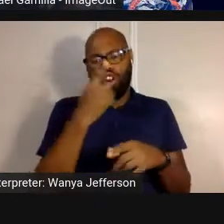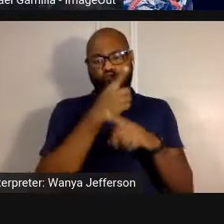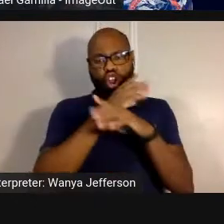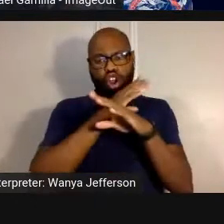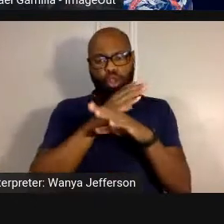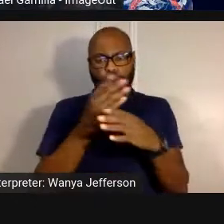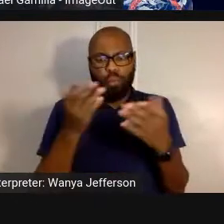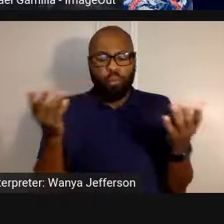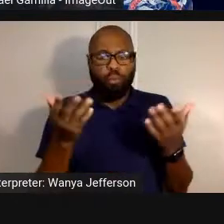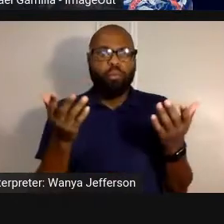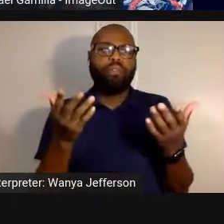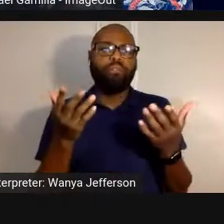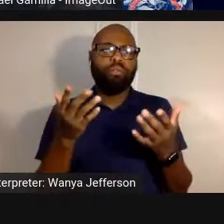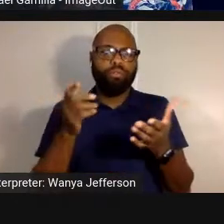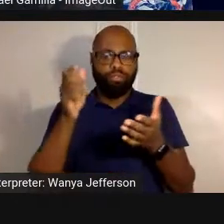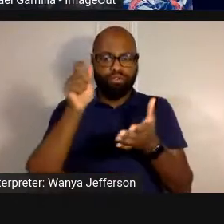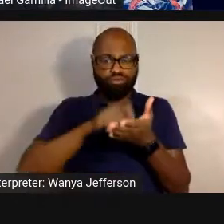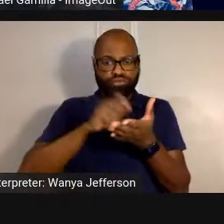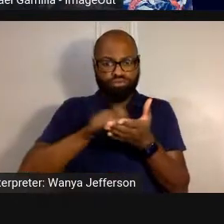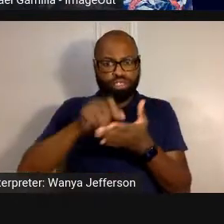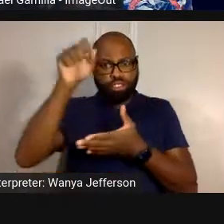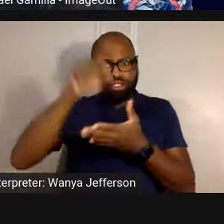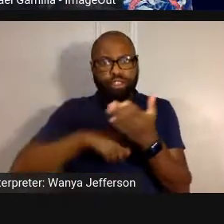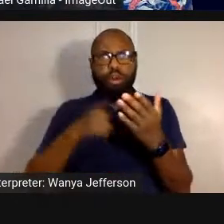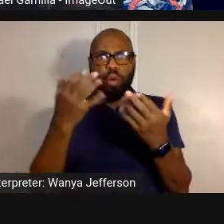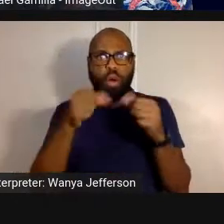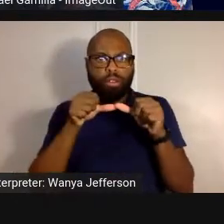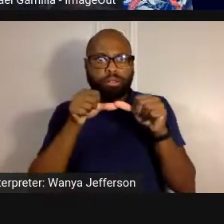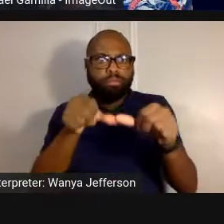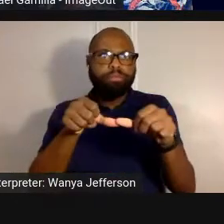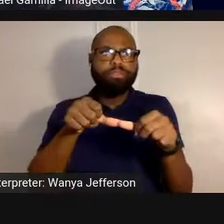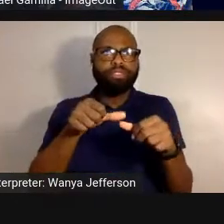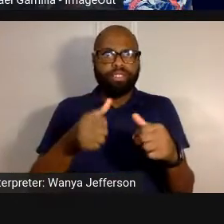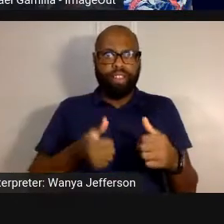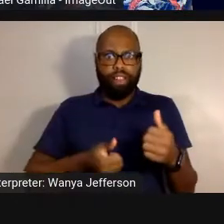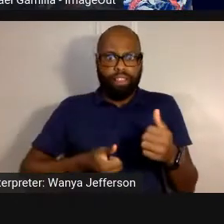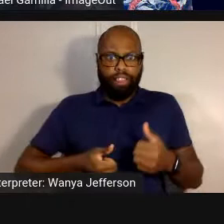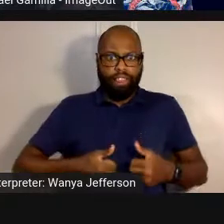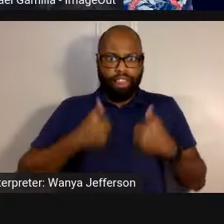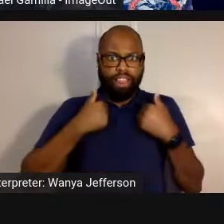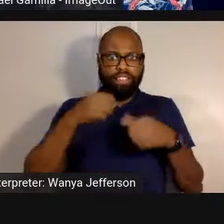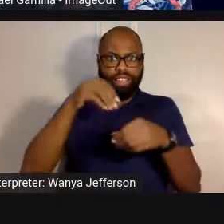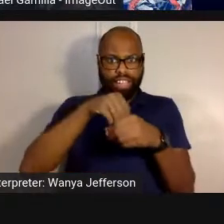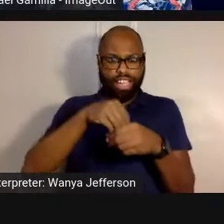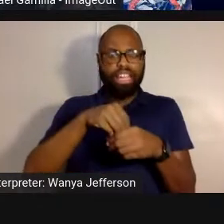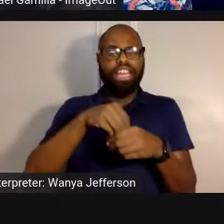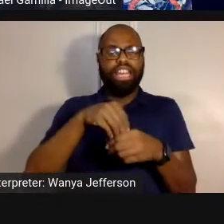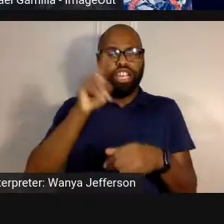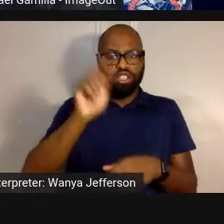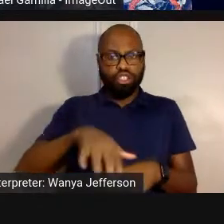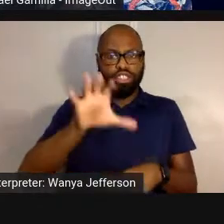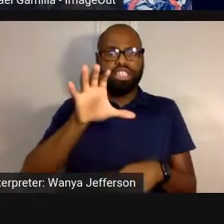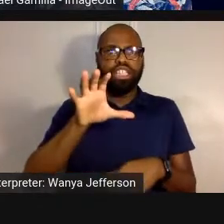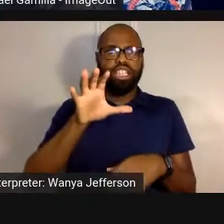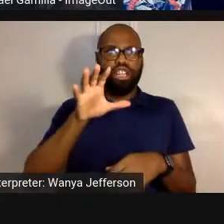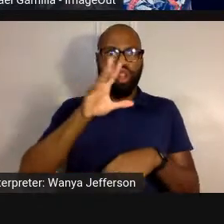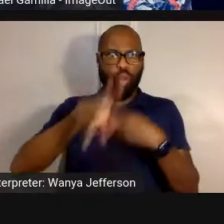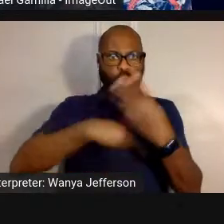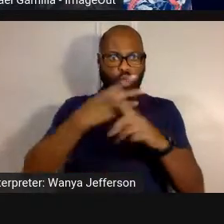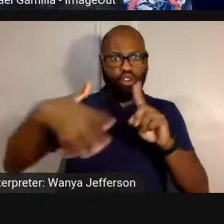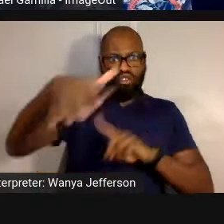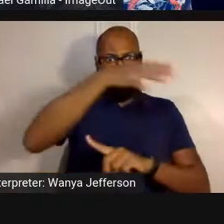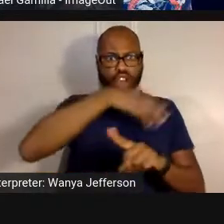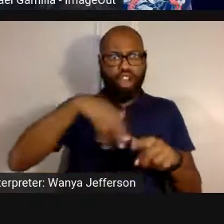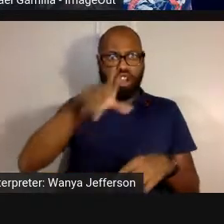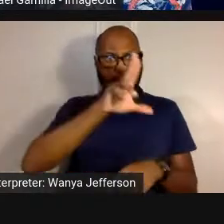sense that they're in New York, they're living in the city, and the world around them is the United States. But obviously, when we shot most of the film